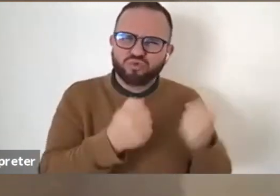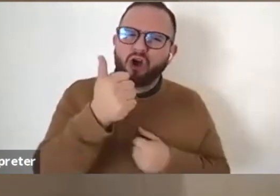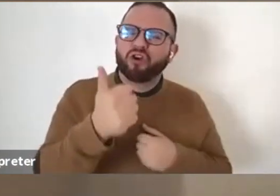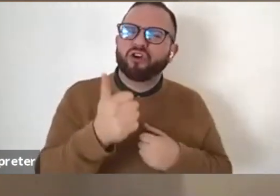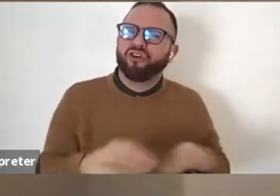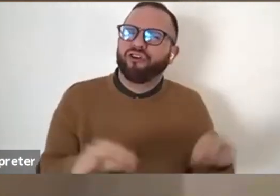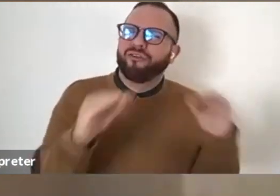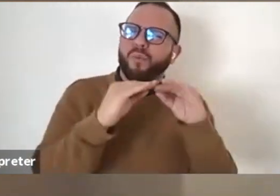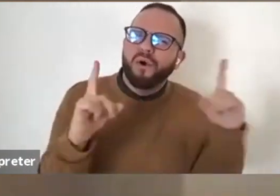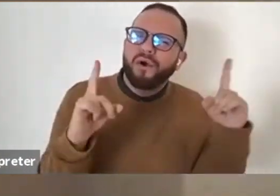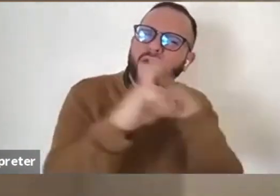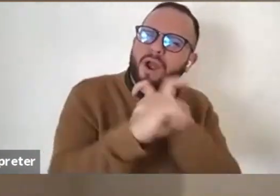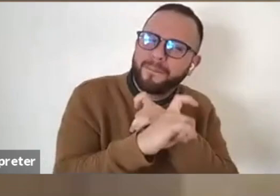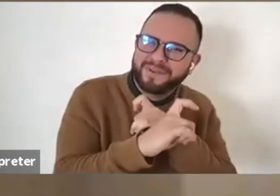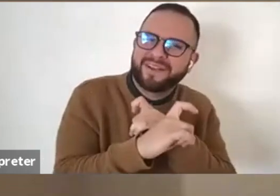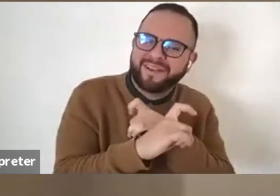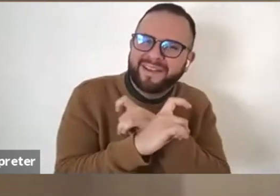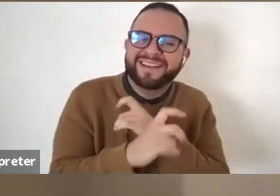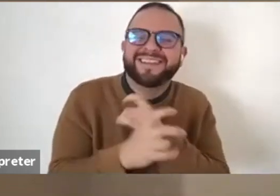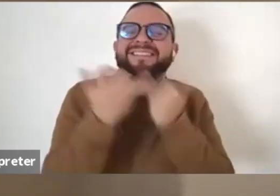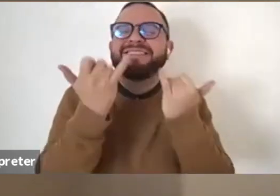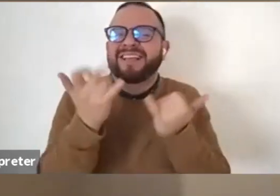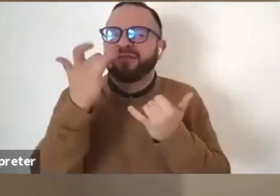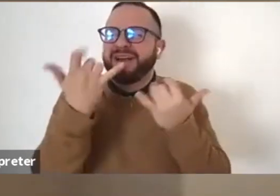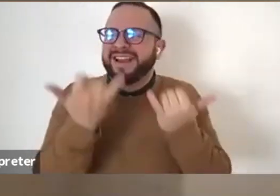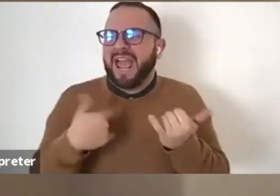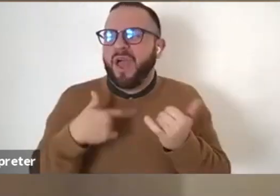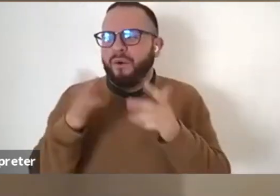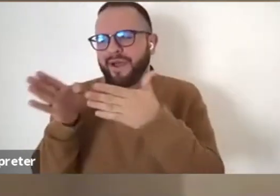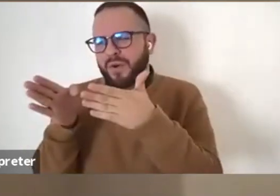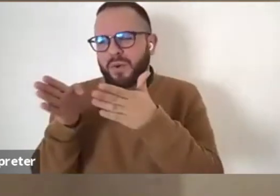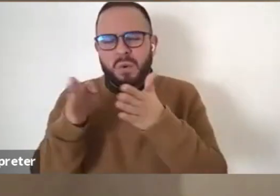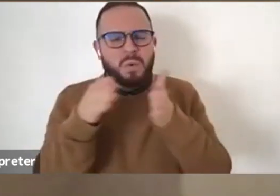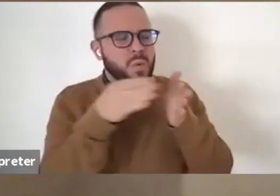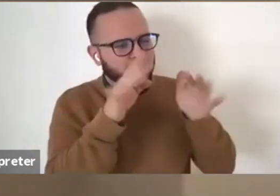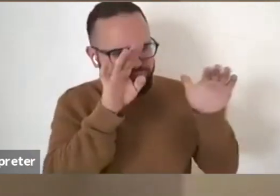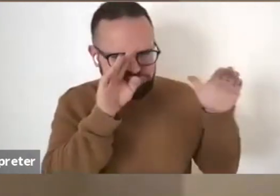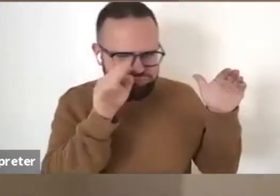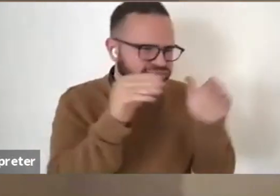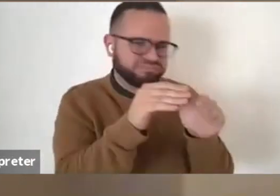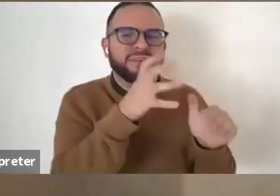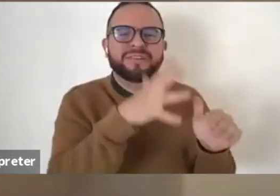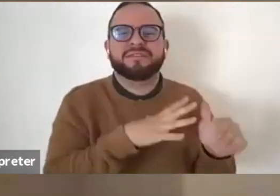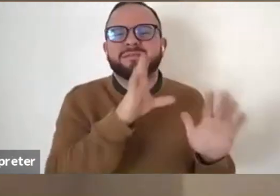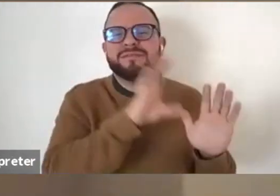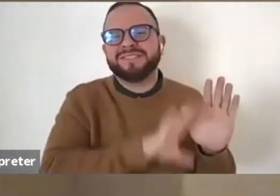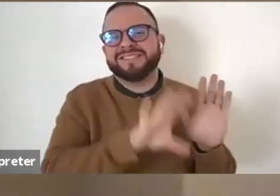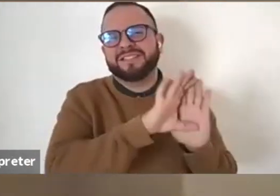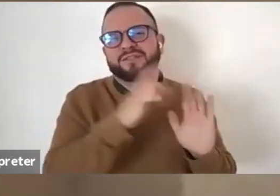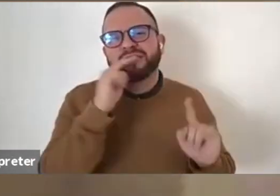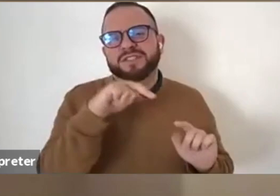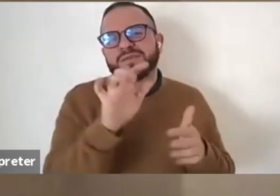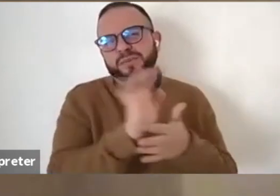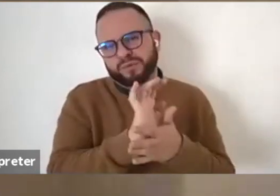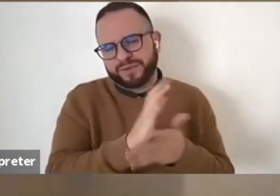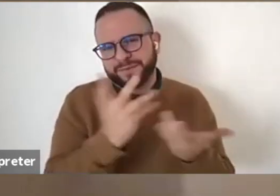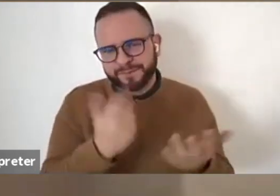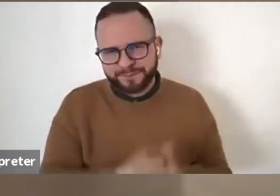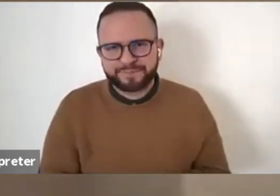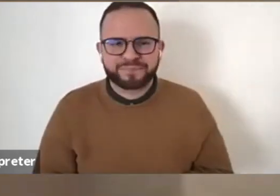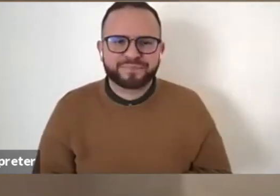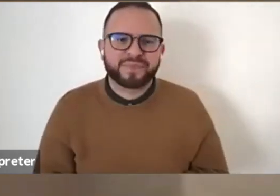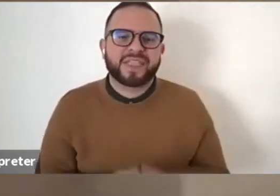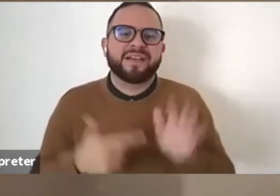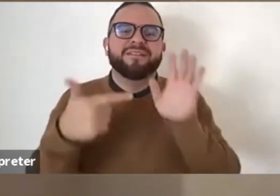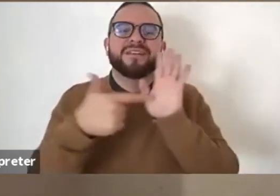So that's why I focus more on the female characters in our movie. And for example, the sadness which